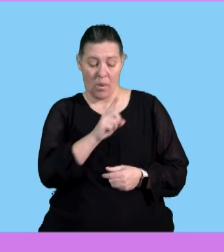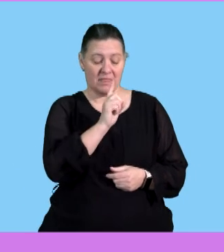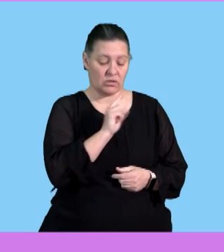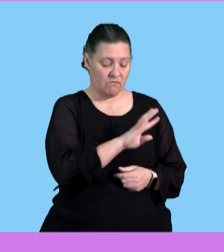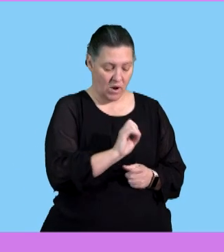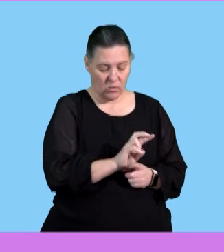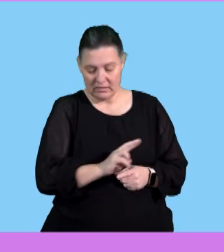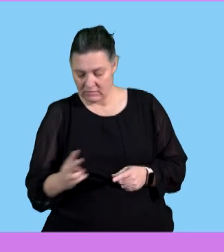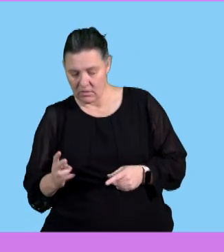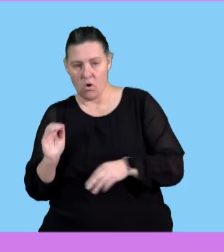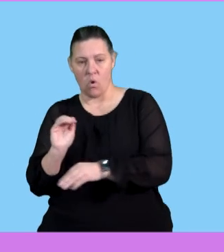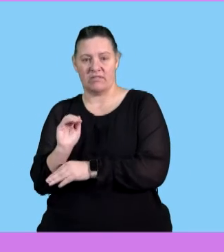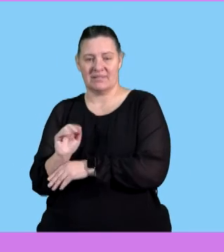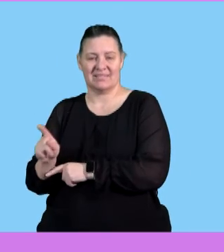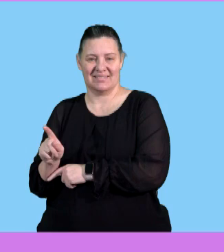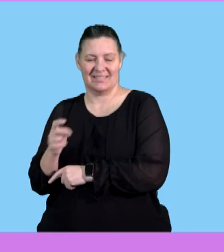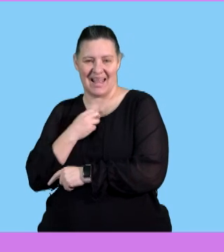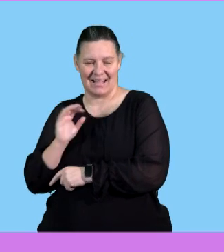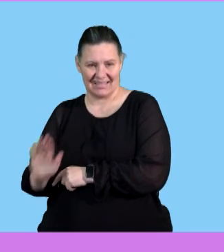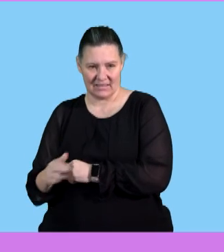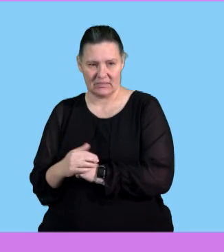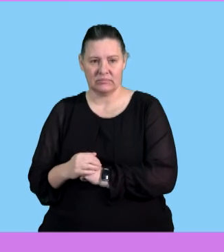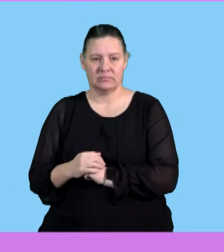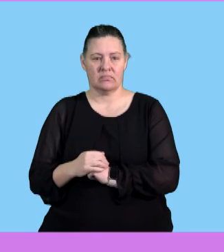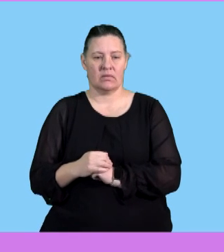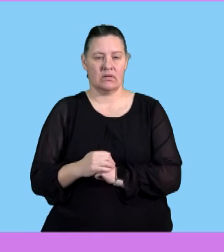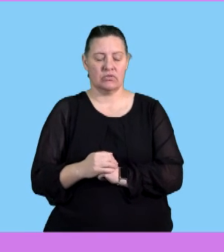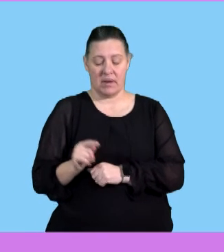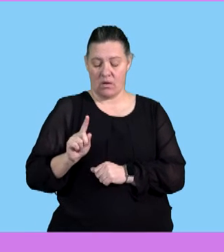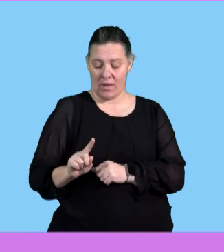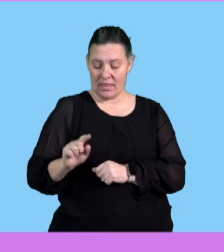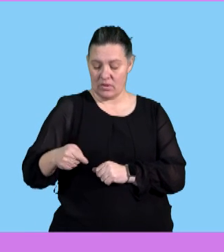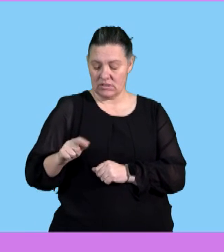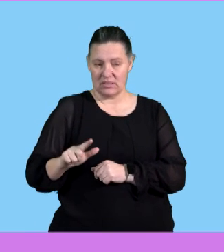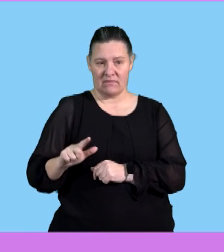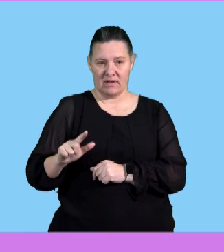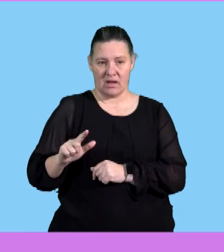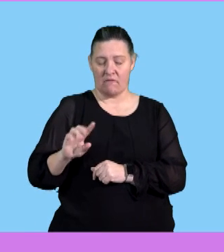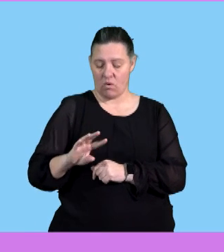1,400, placing our units accordingly, rands under rands. So we have